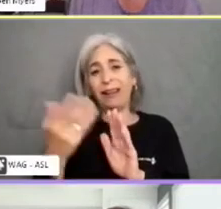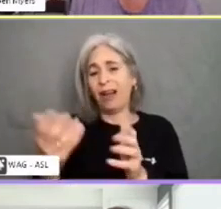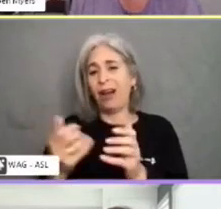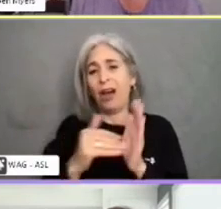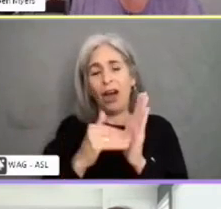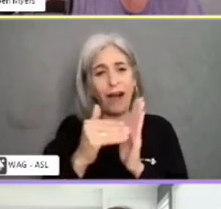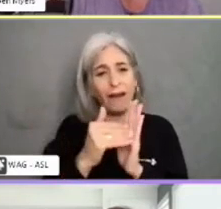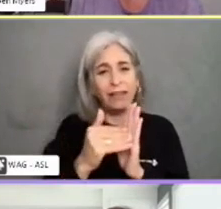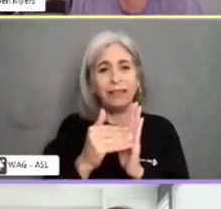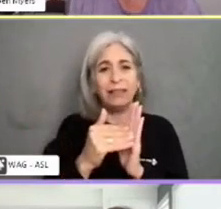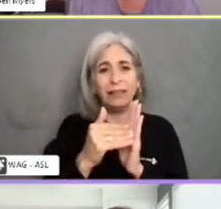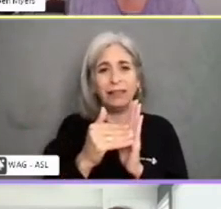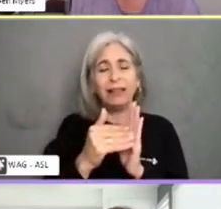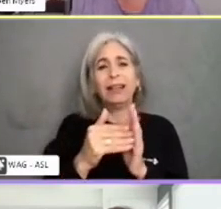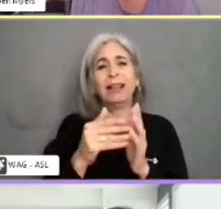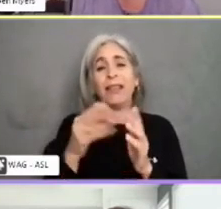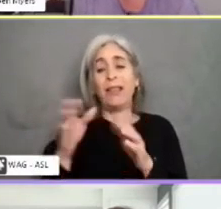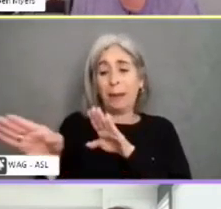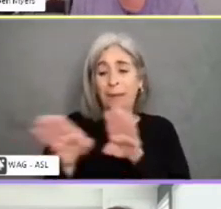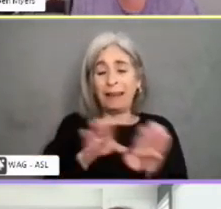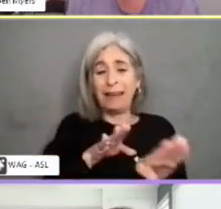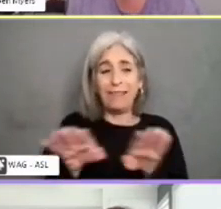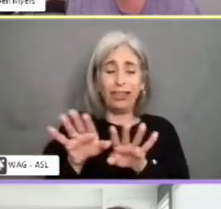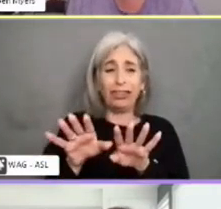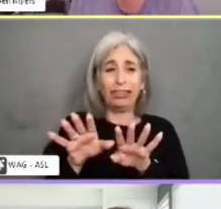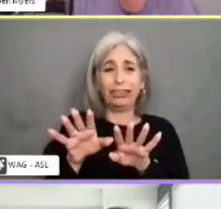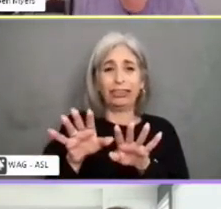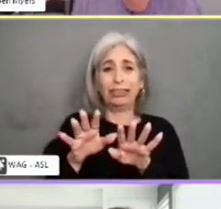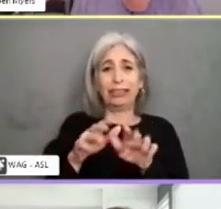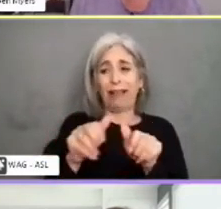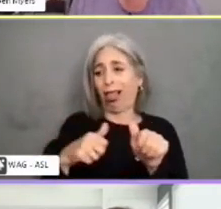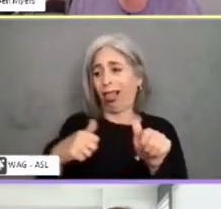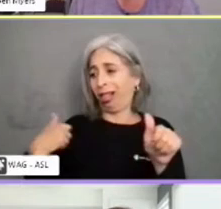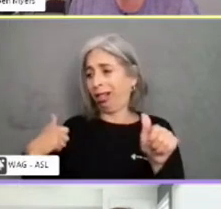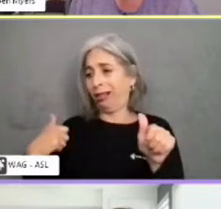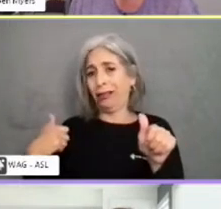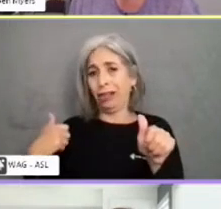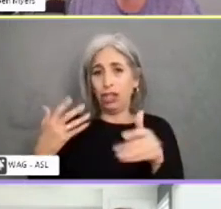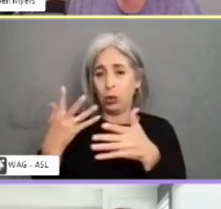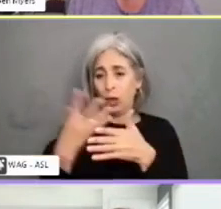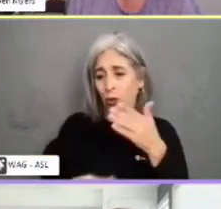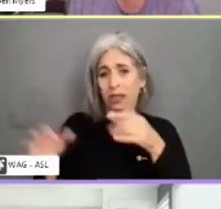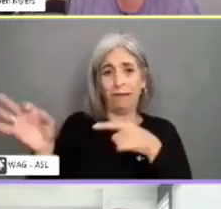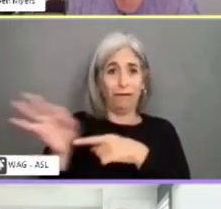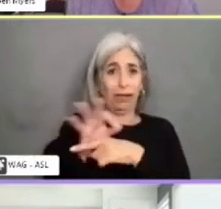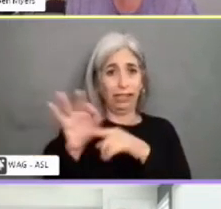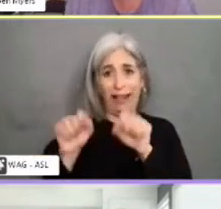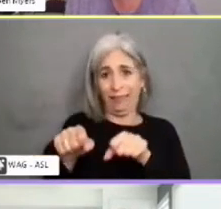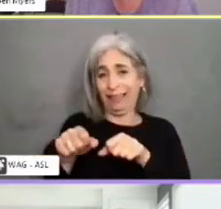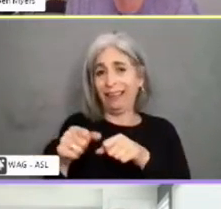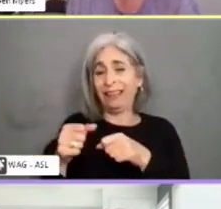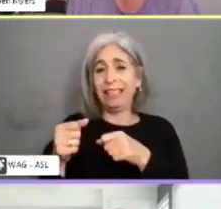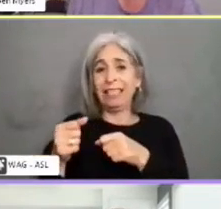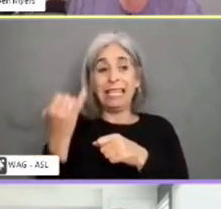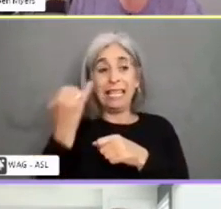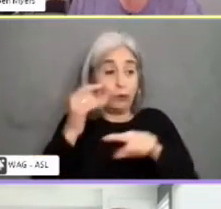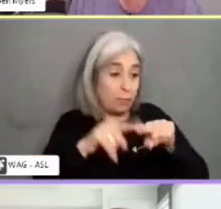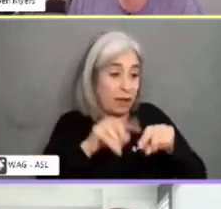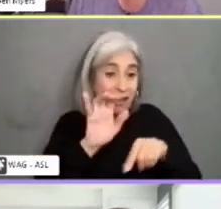that behavior kind of like goes away. You lose that functionality, right? And so if you're expecting to depend on